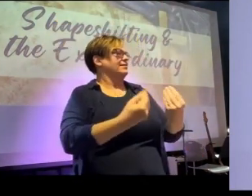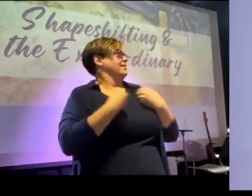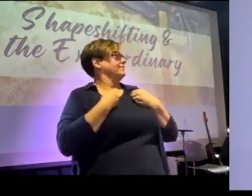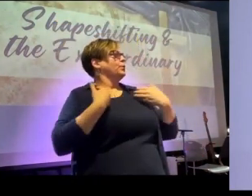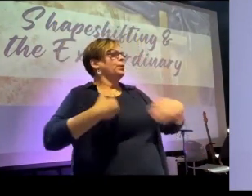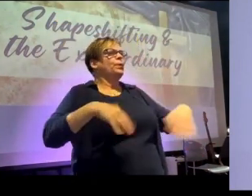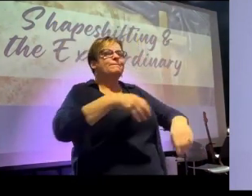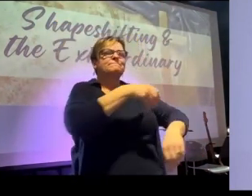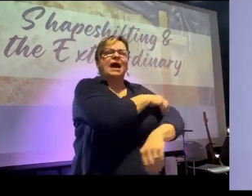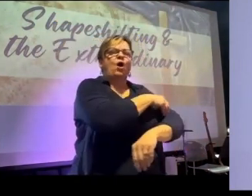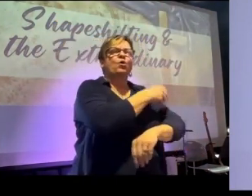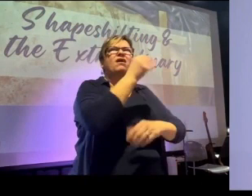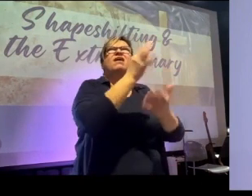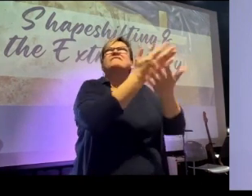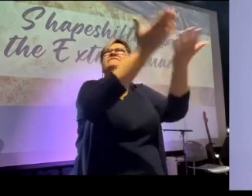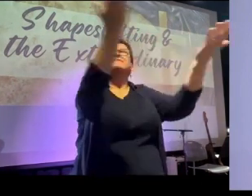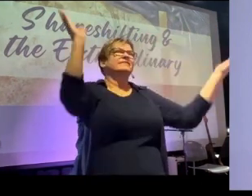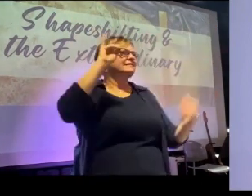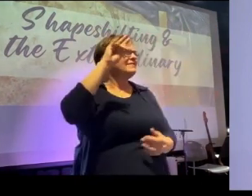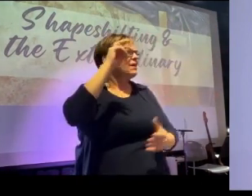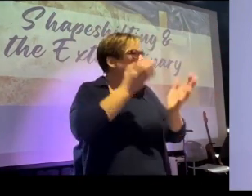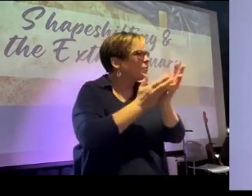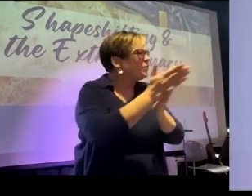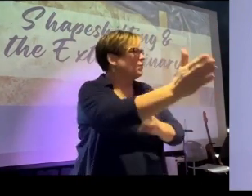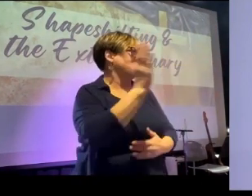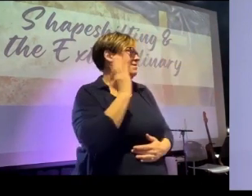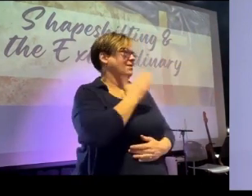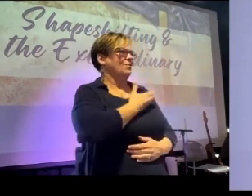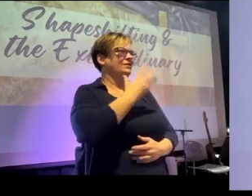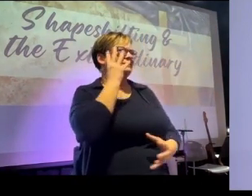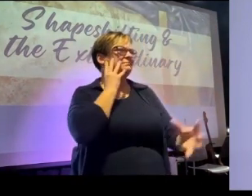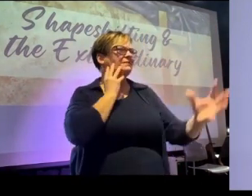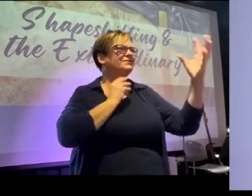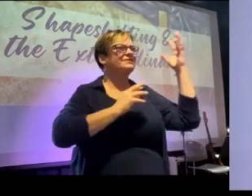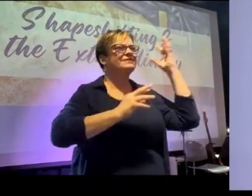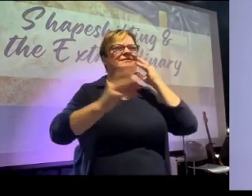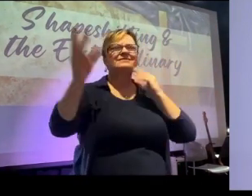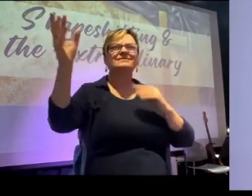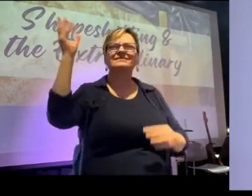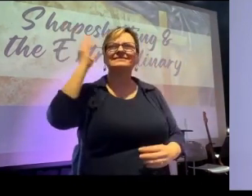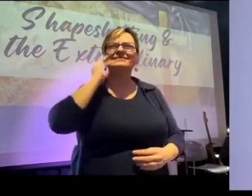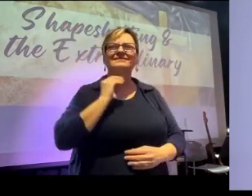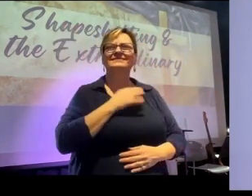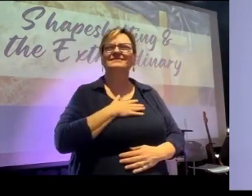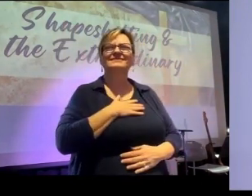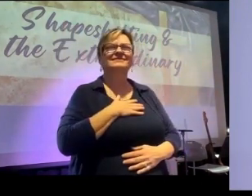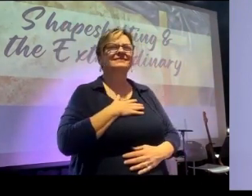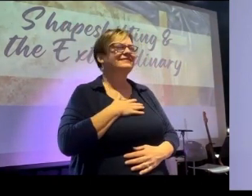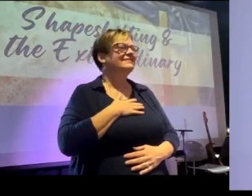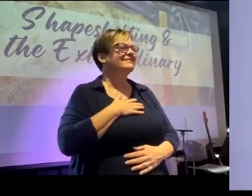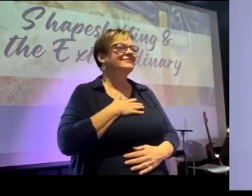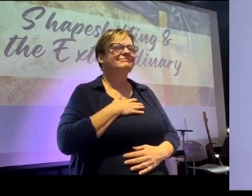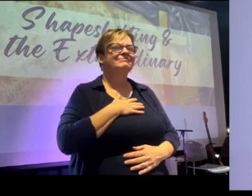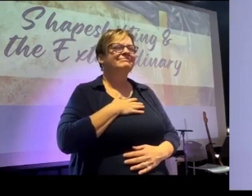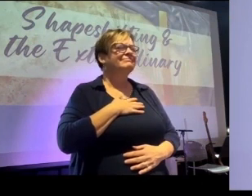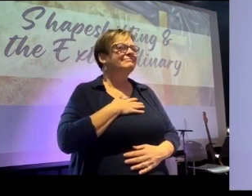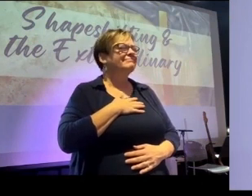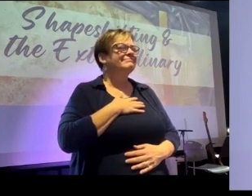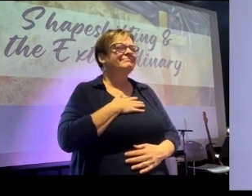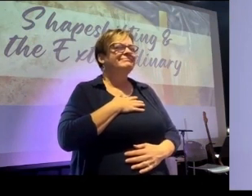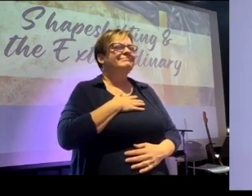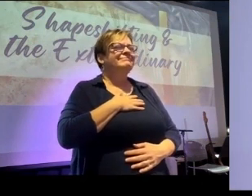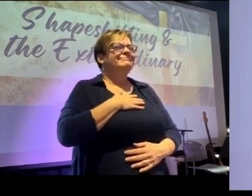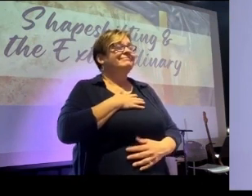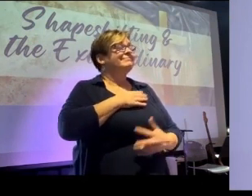I am the vine, You are the branches.